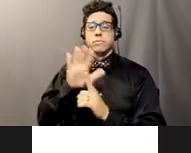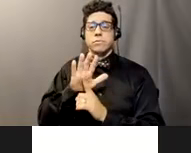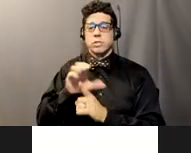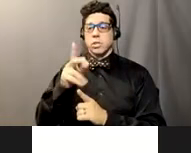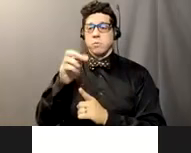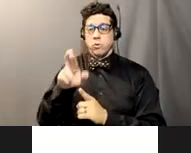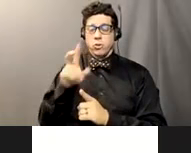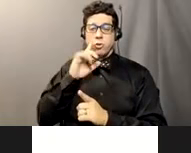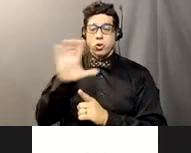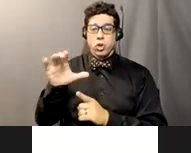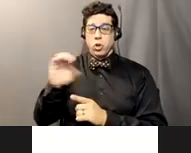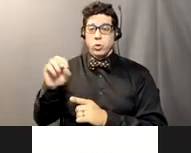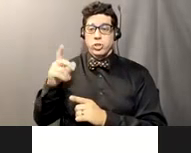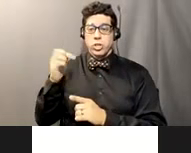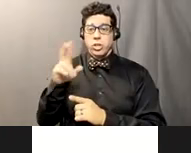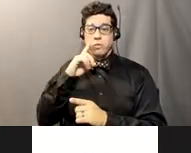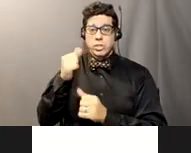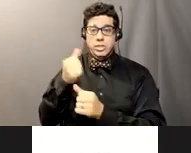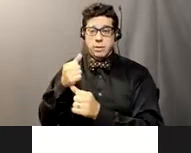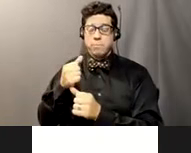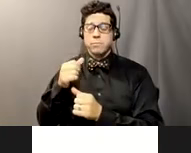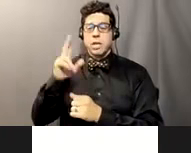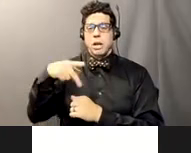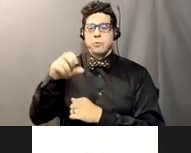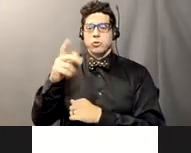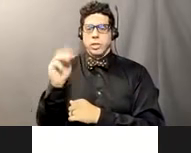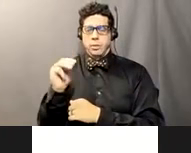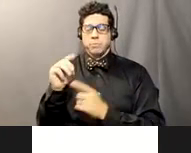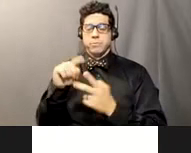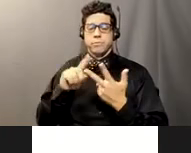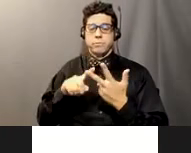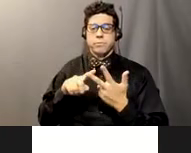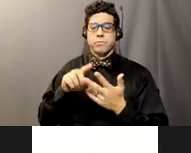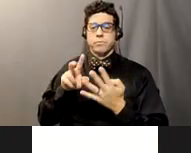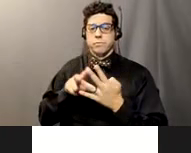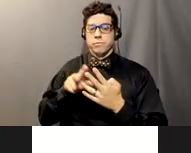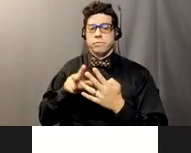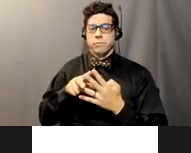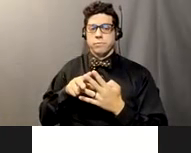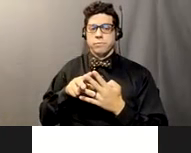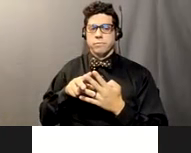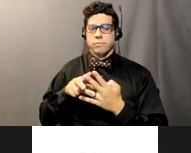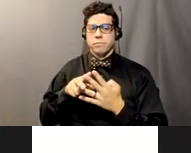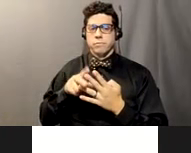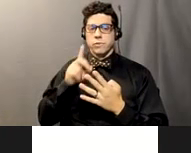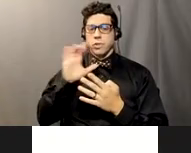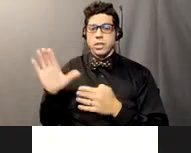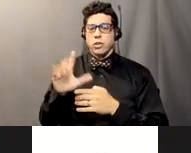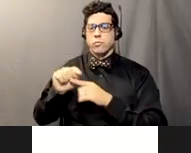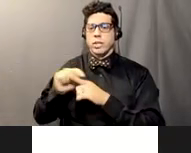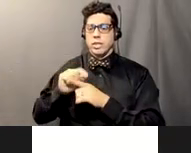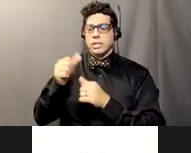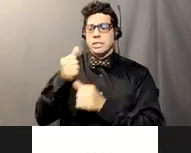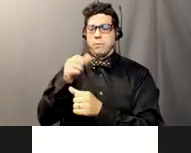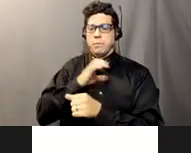this past year for the Upstream Subcommittee. And thank you to Stephanie Lassane and Tishani Finnegan for their time as co-chairs for the Training Subcommittee